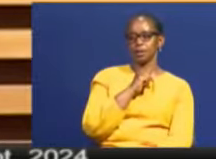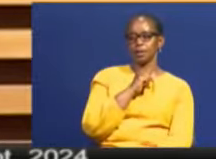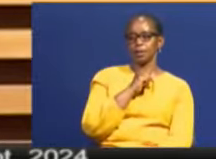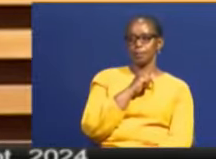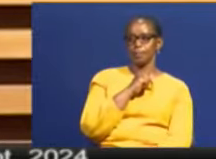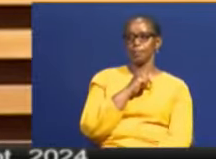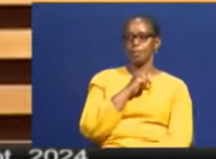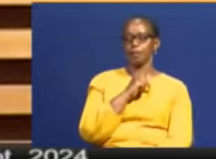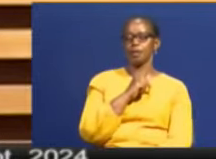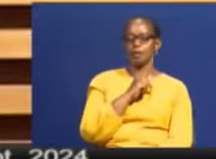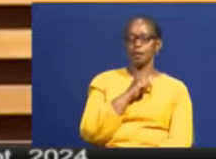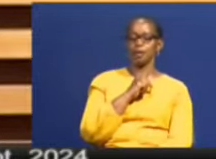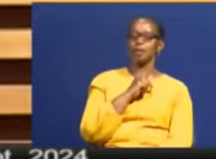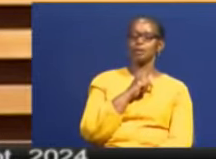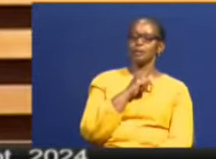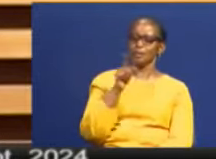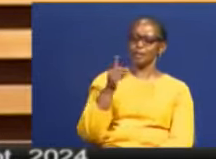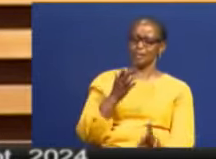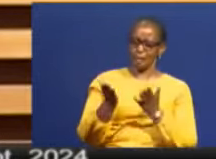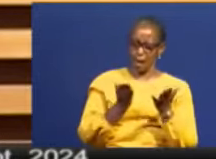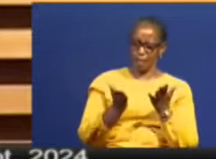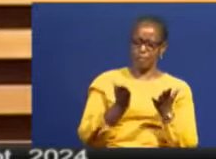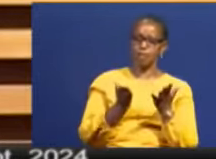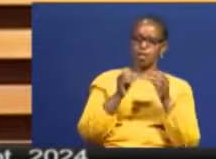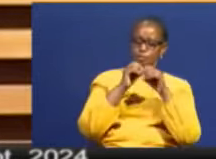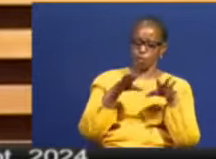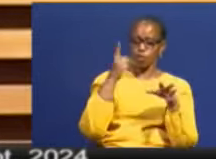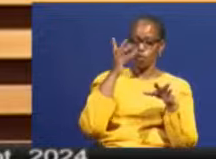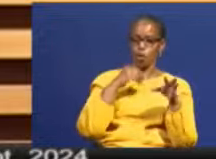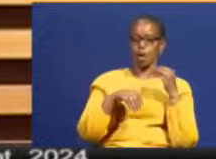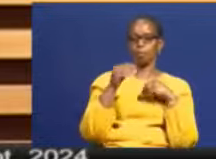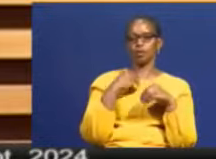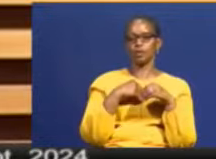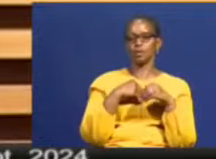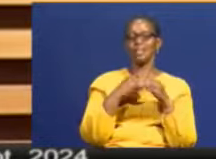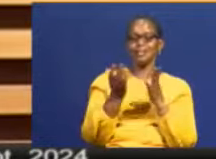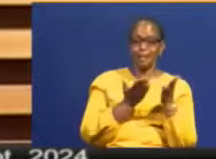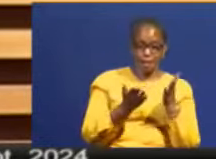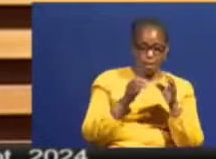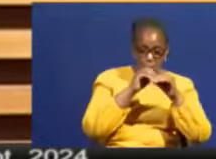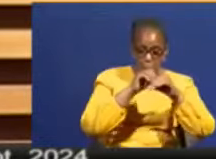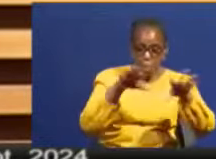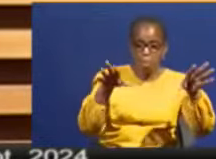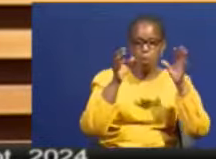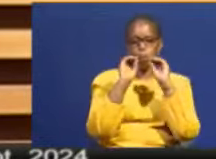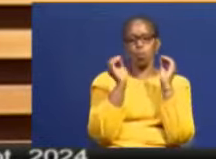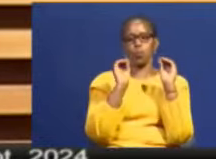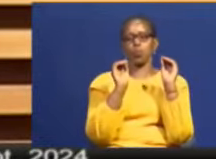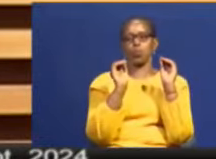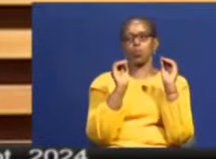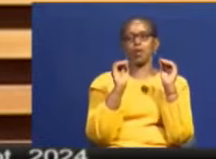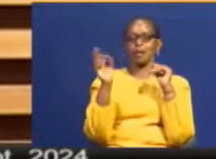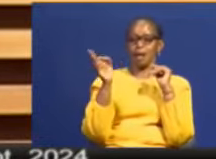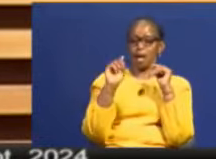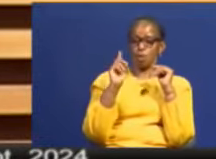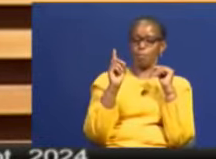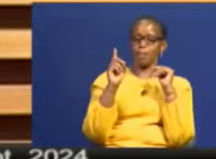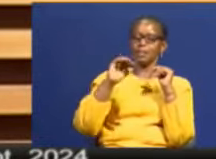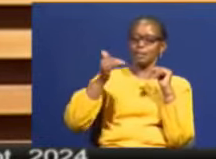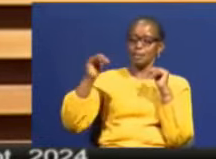have served more as devolution for corruption rather than devolving services to the people. Madam Speaker, Nairobi City